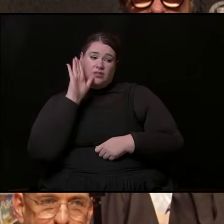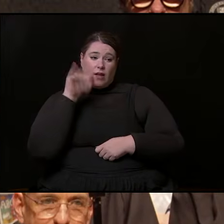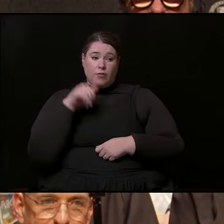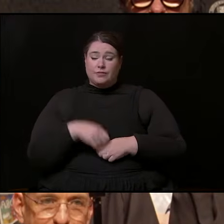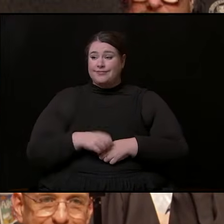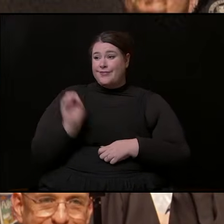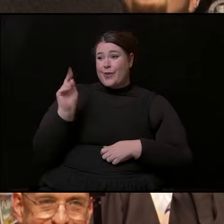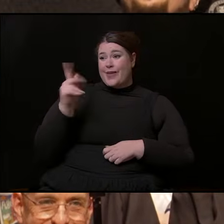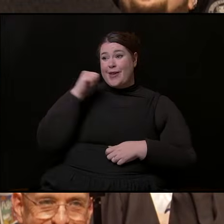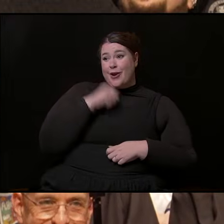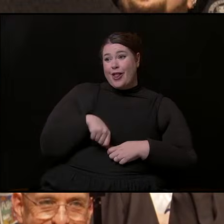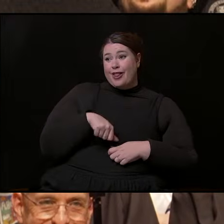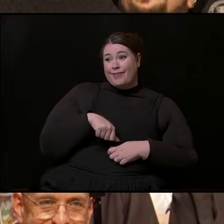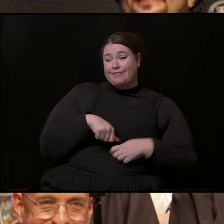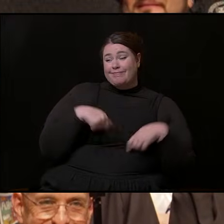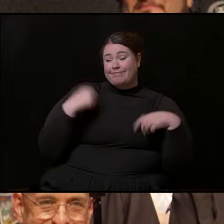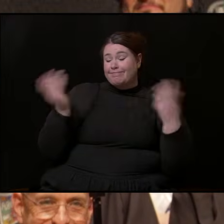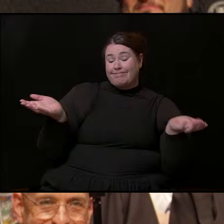girl.